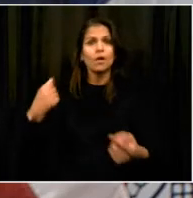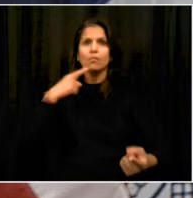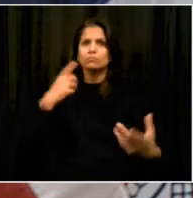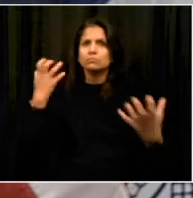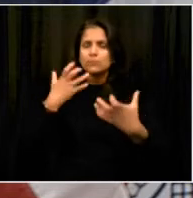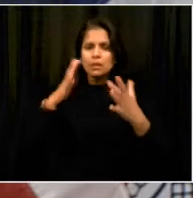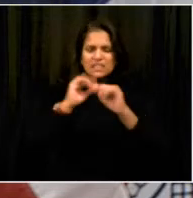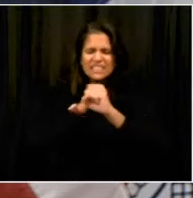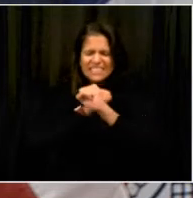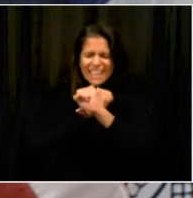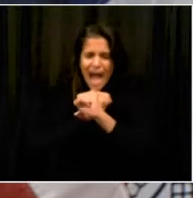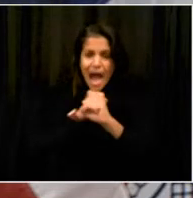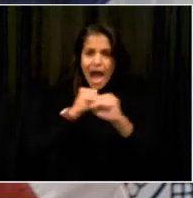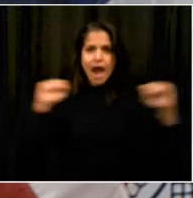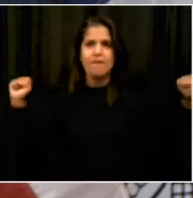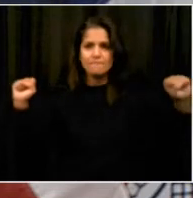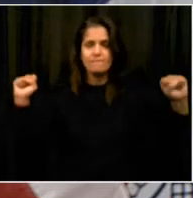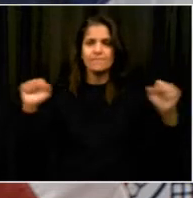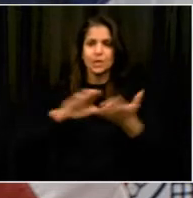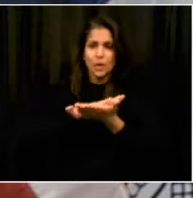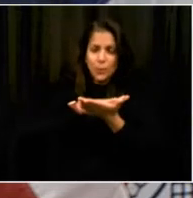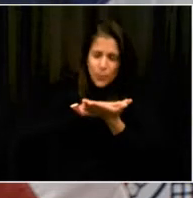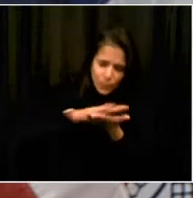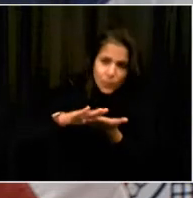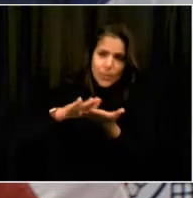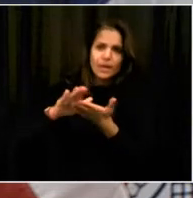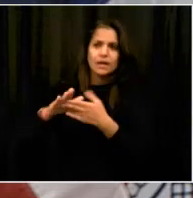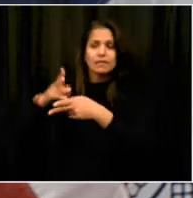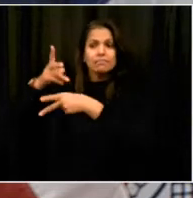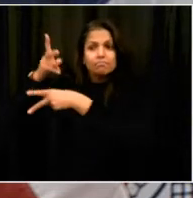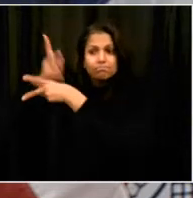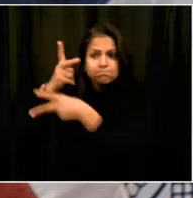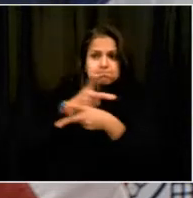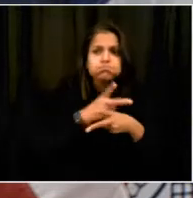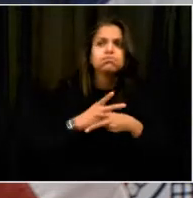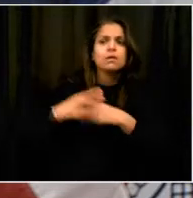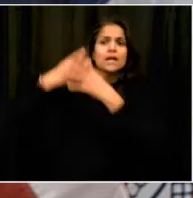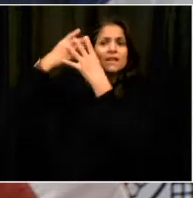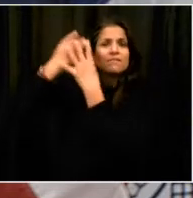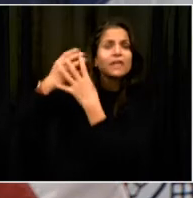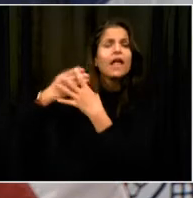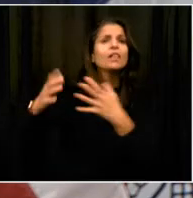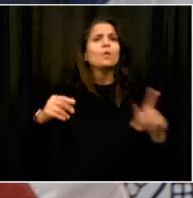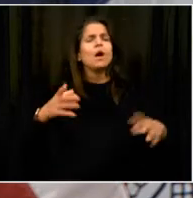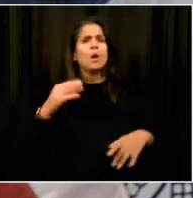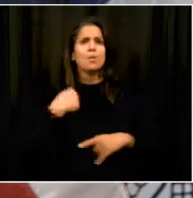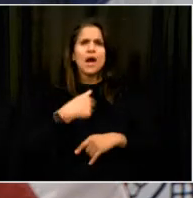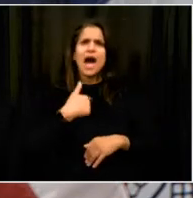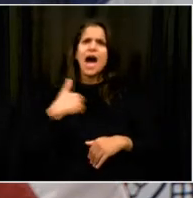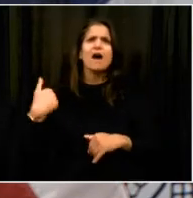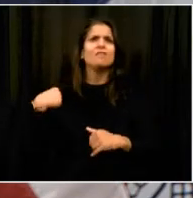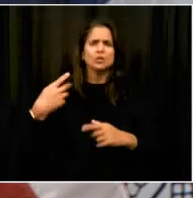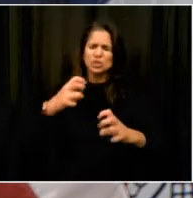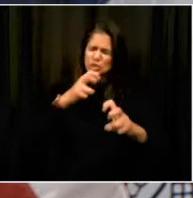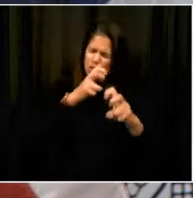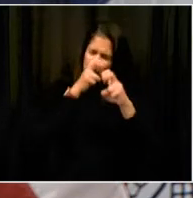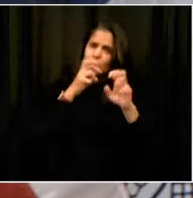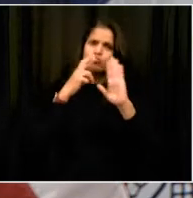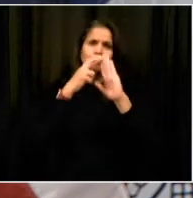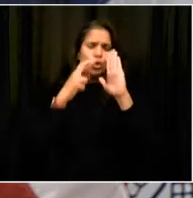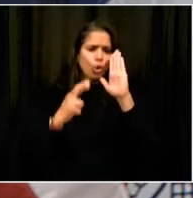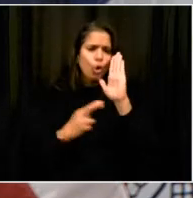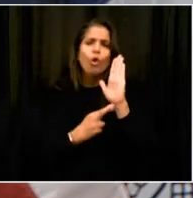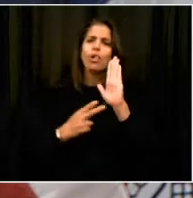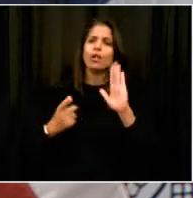The gold standard of health and safety measures we put together has worked in a way really